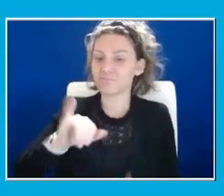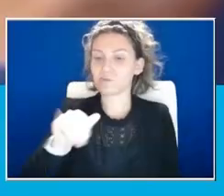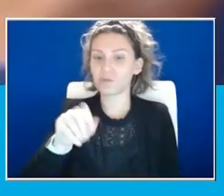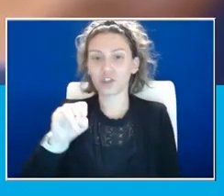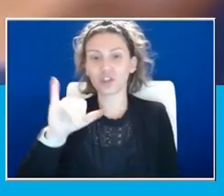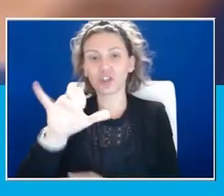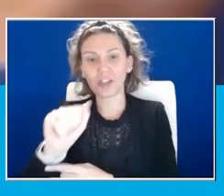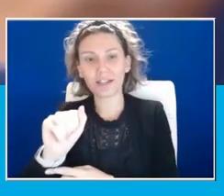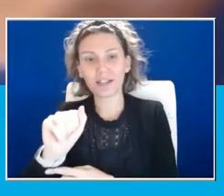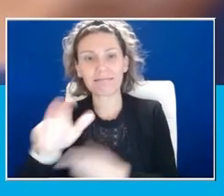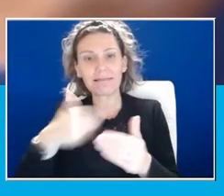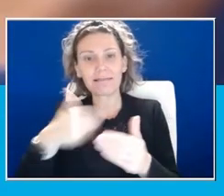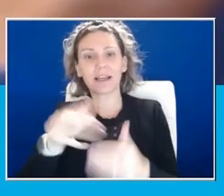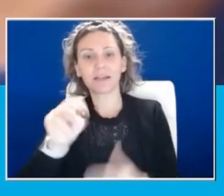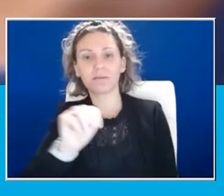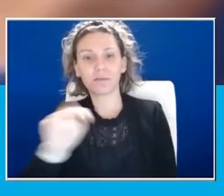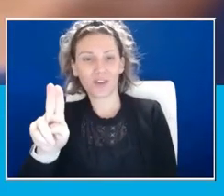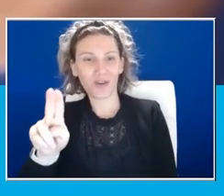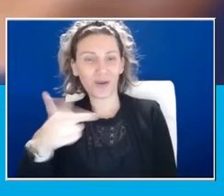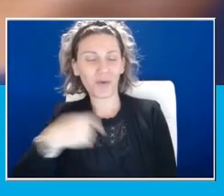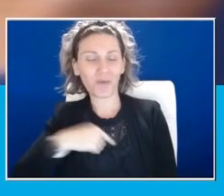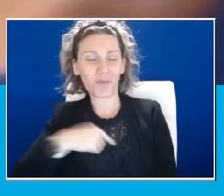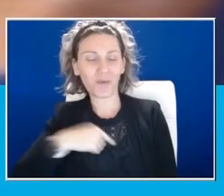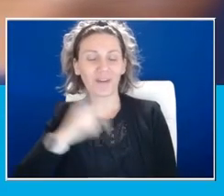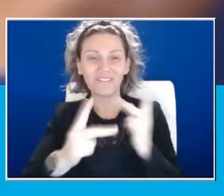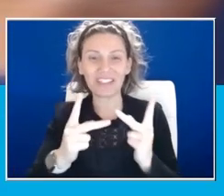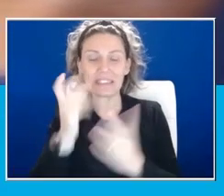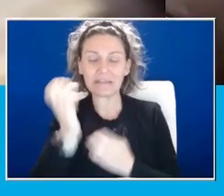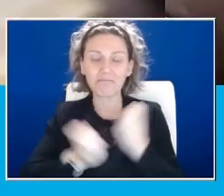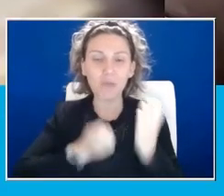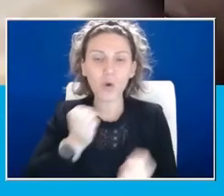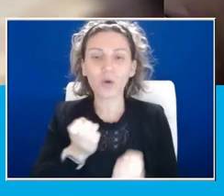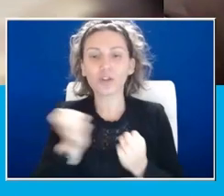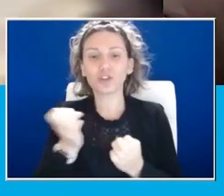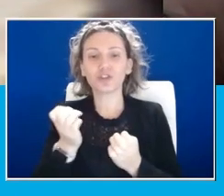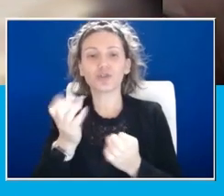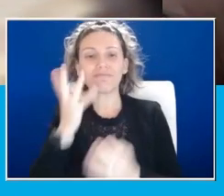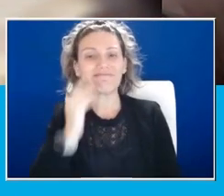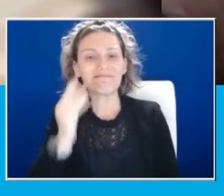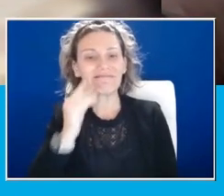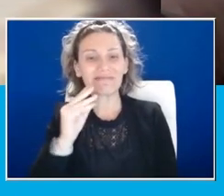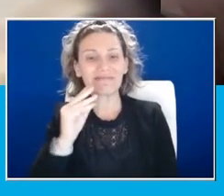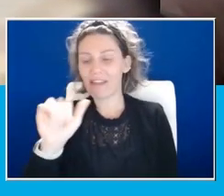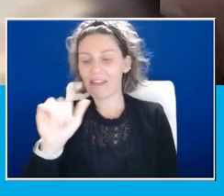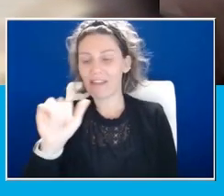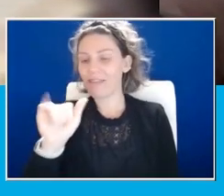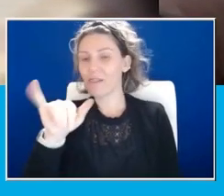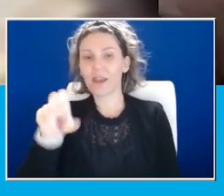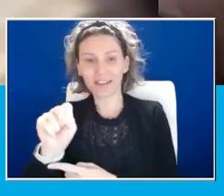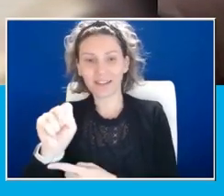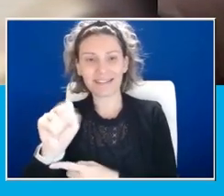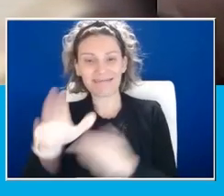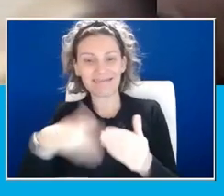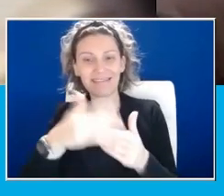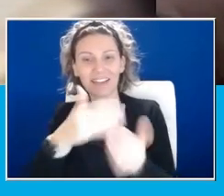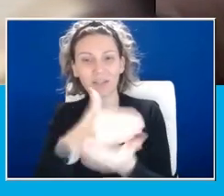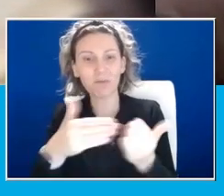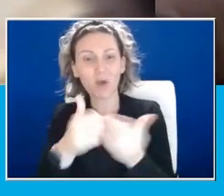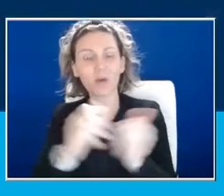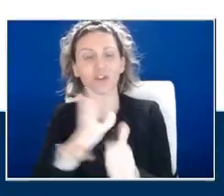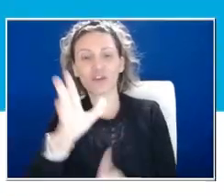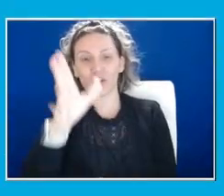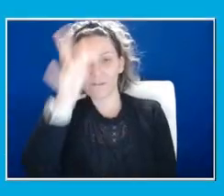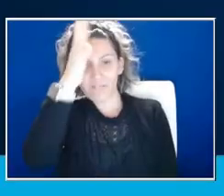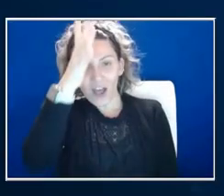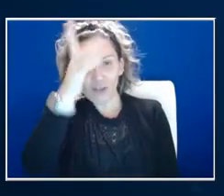we revisit the emotional journey of Alexis Del Cid, taking the next step in giving her dad the right memory care that